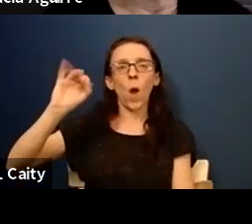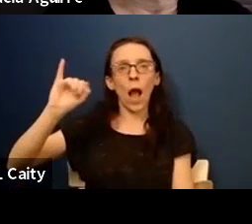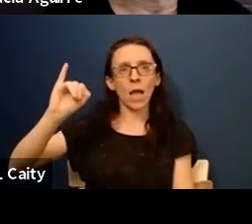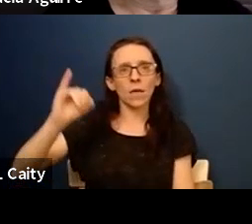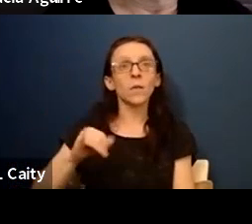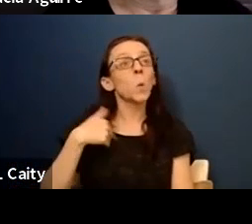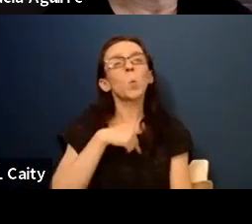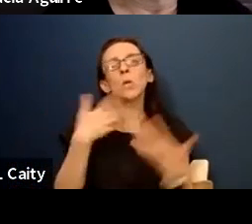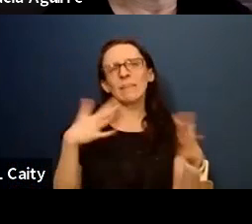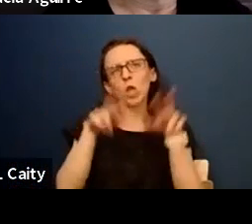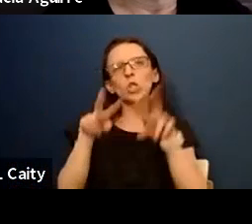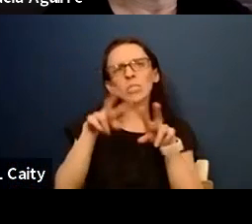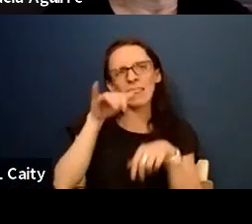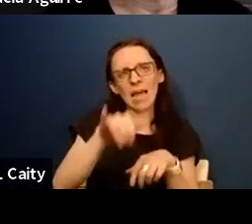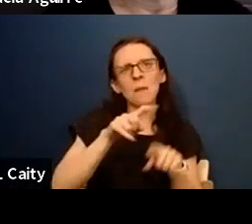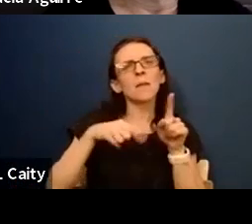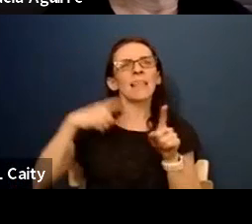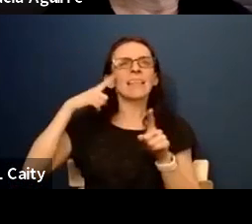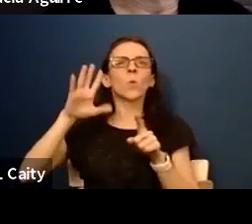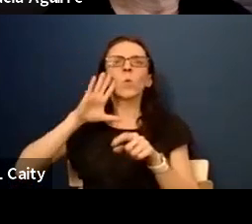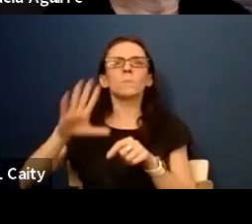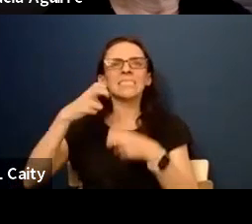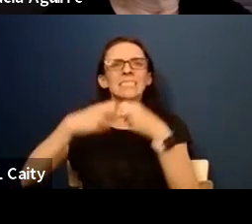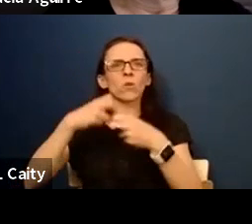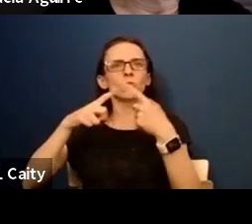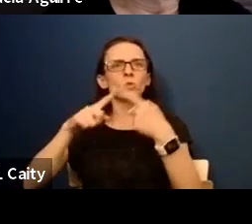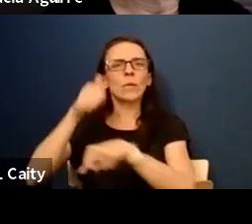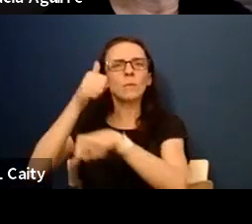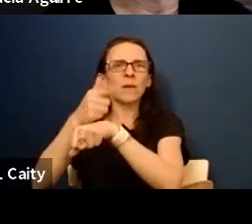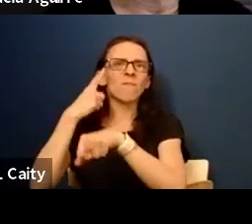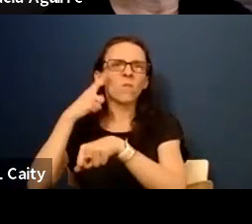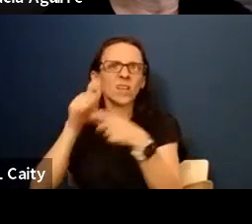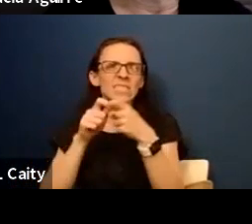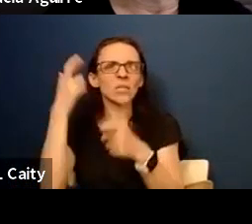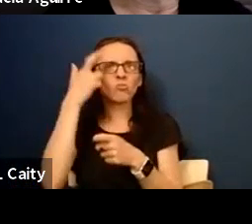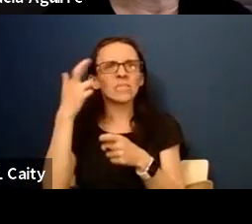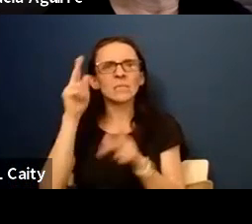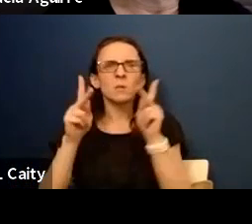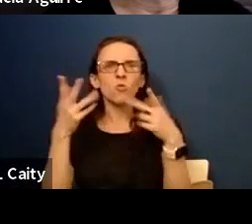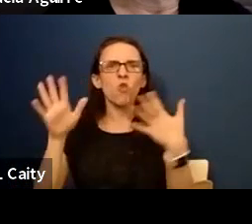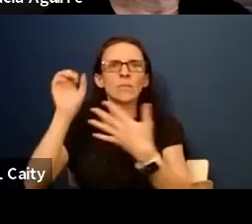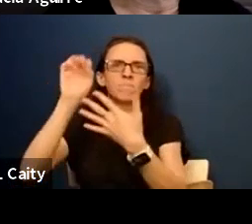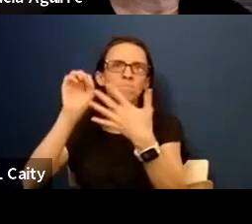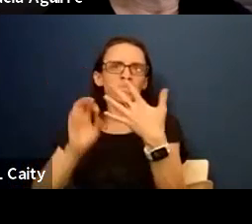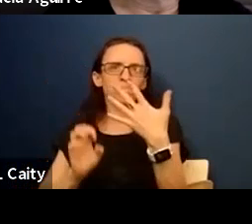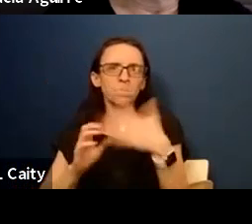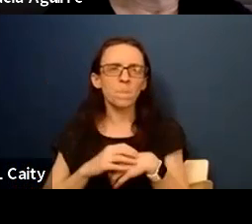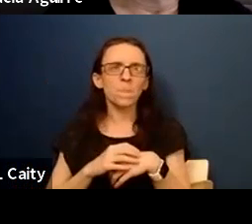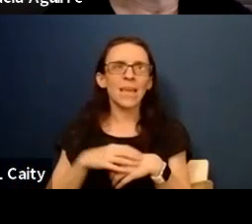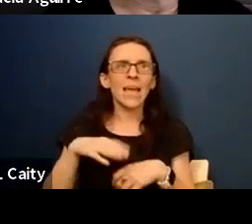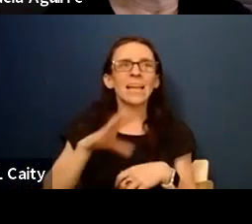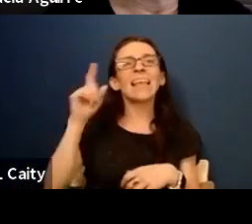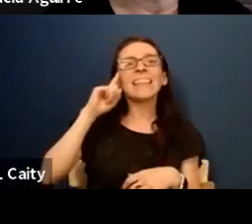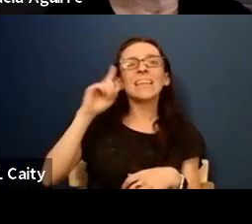be very difficult to implement it for the reasons that have been mentioned. And I also think it would be awfully difficult to explain